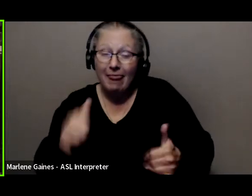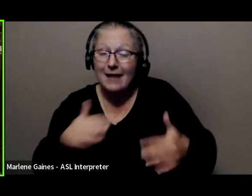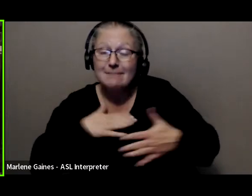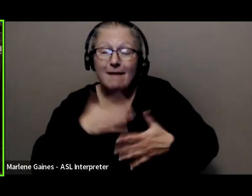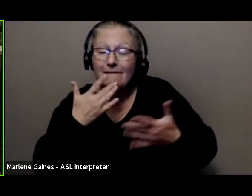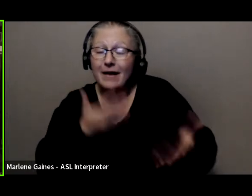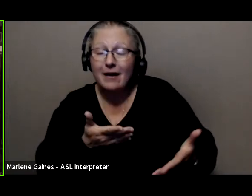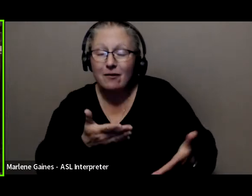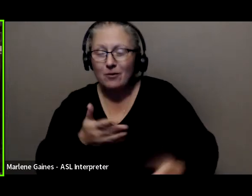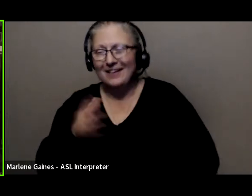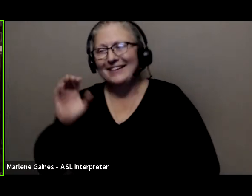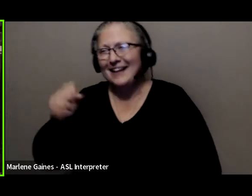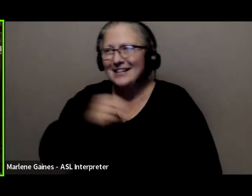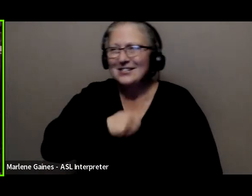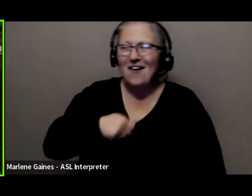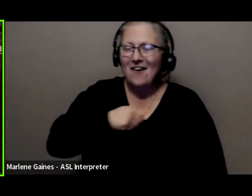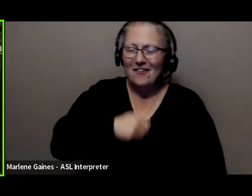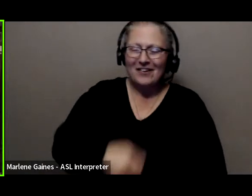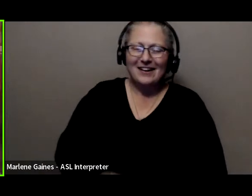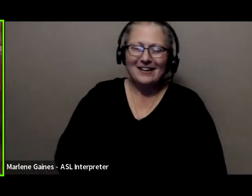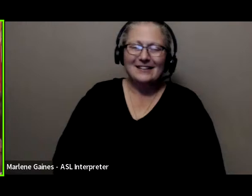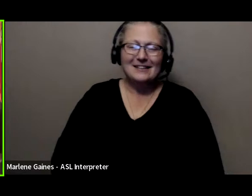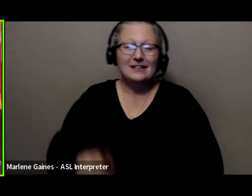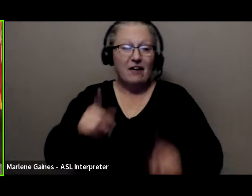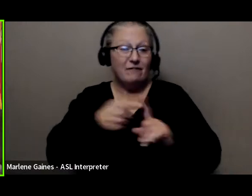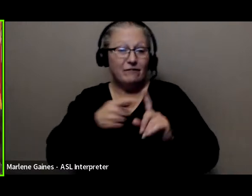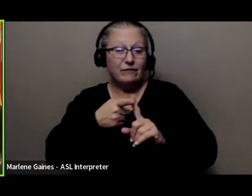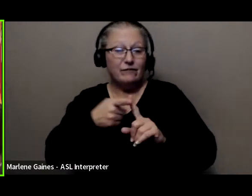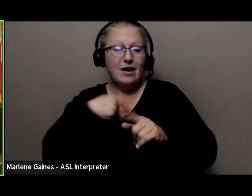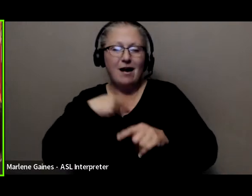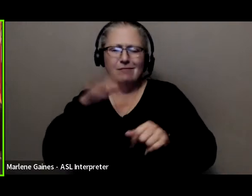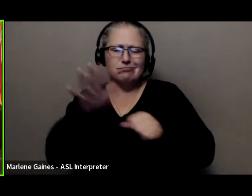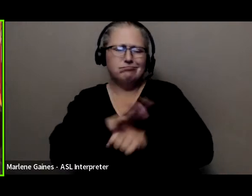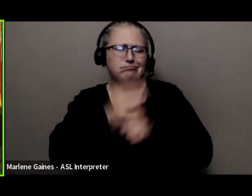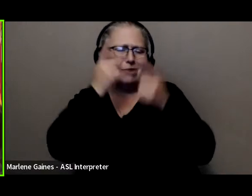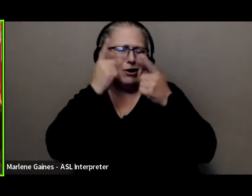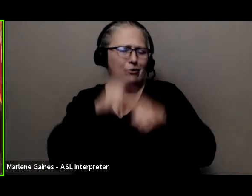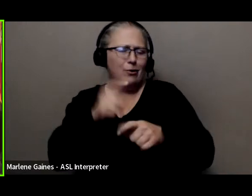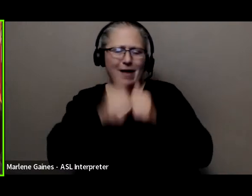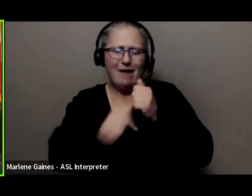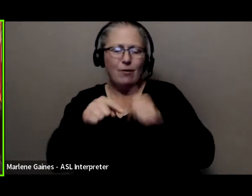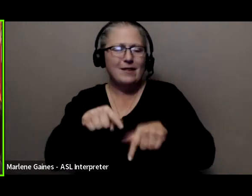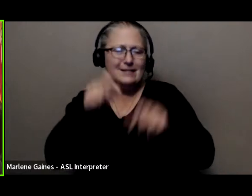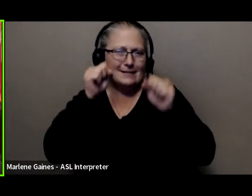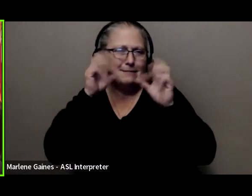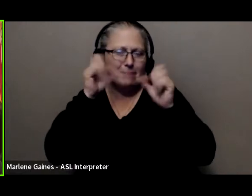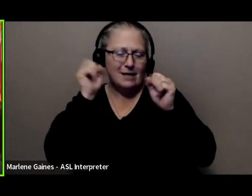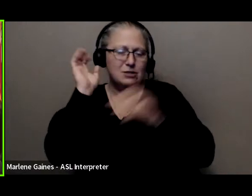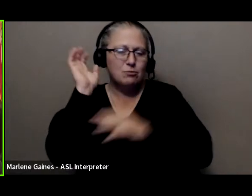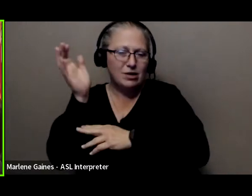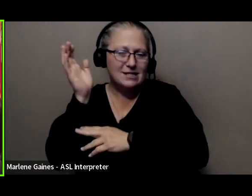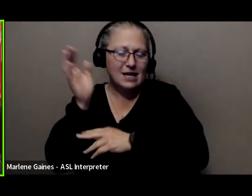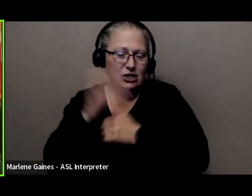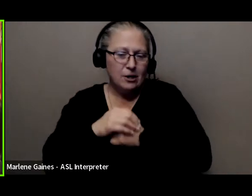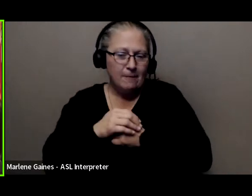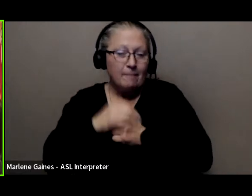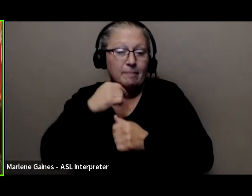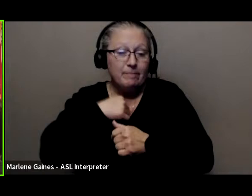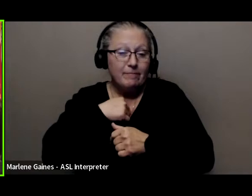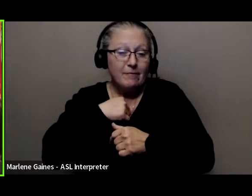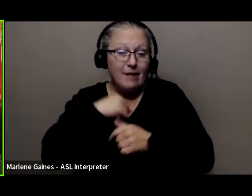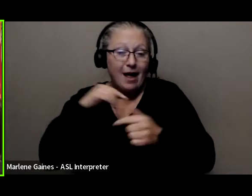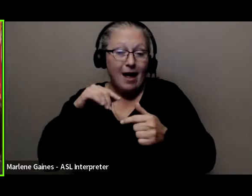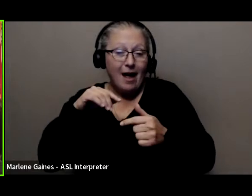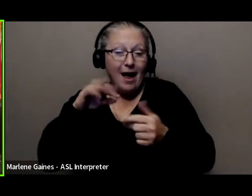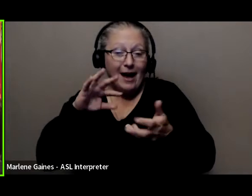Yes, yes, sorry. First of all, yeah, I totally agree with everybody. This is an amazing presentation. I actually